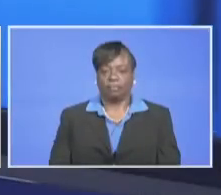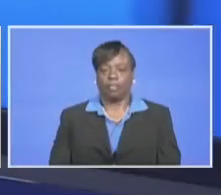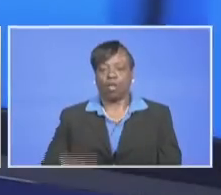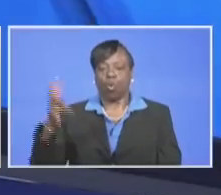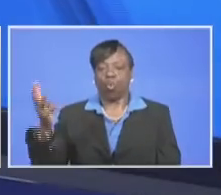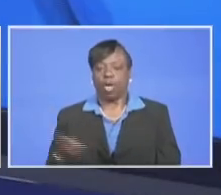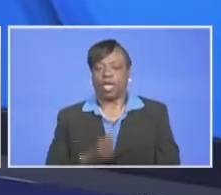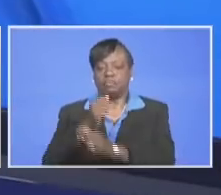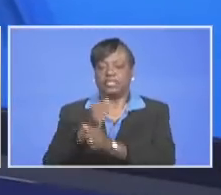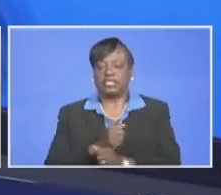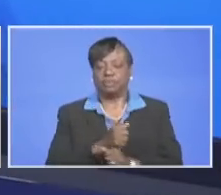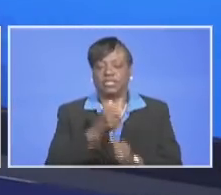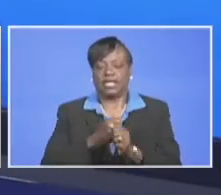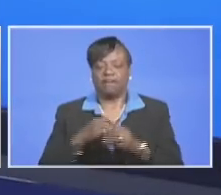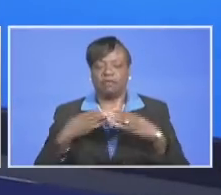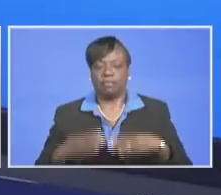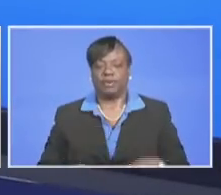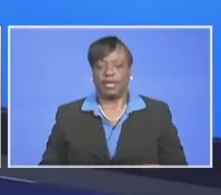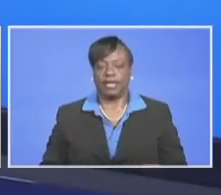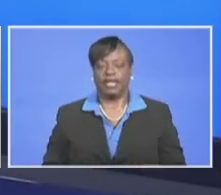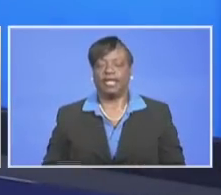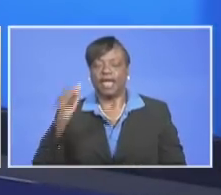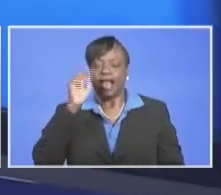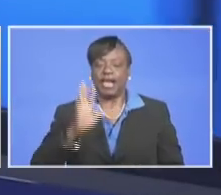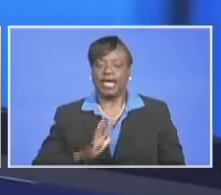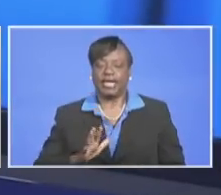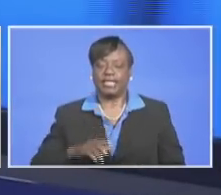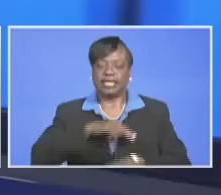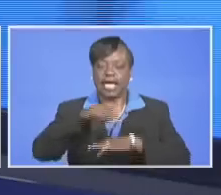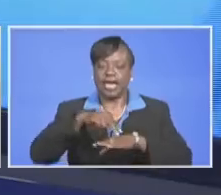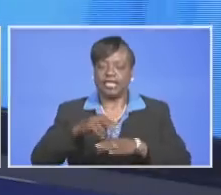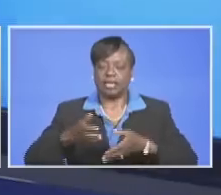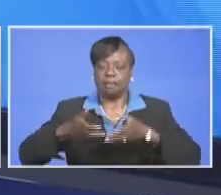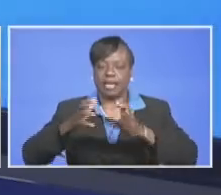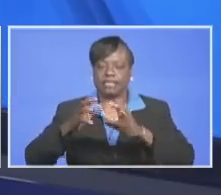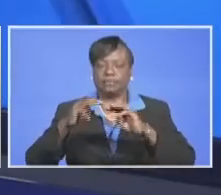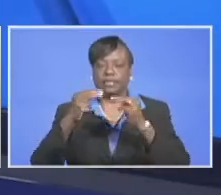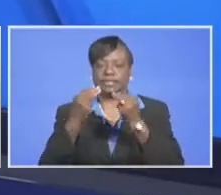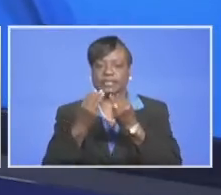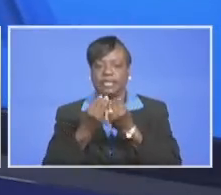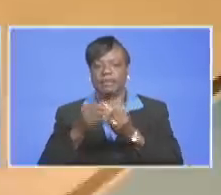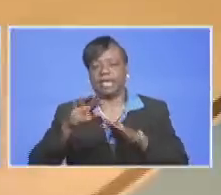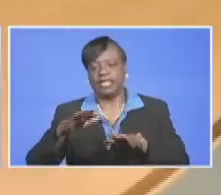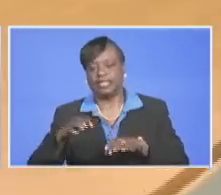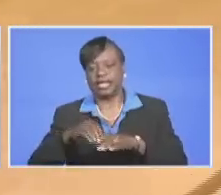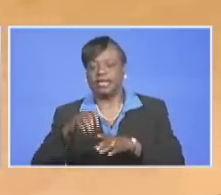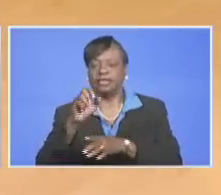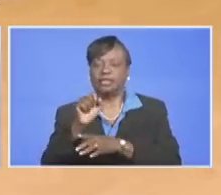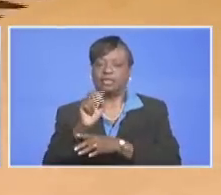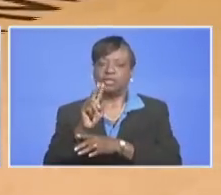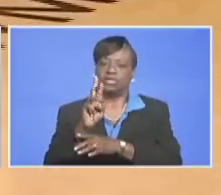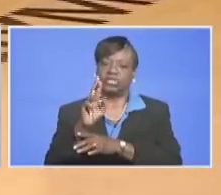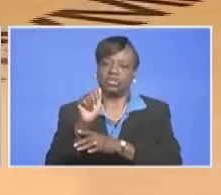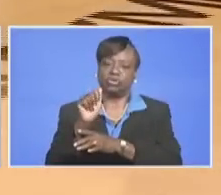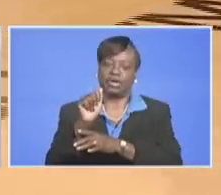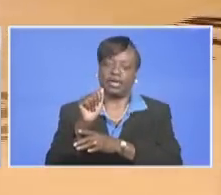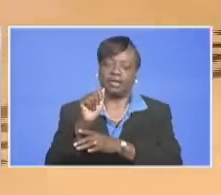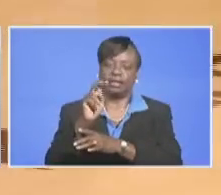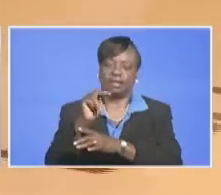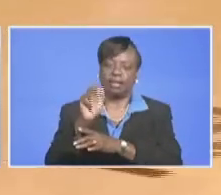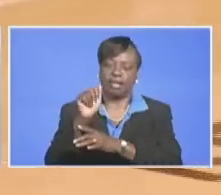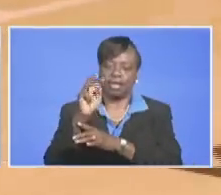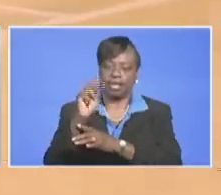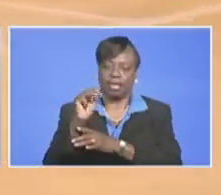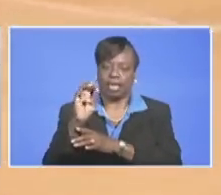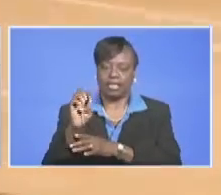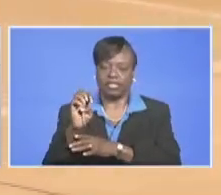Welcome to sports, everybody. Our ladies' national basketball team all settled in Suriname, going through final practices as they prepare to hit the court for